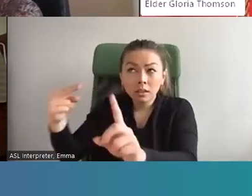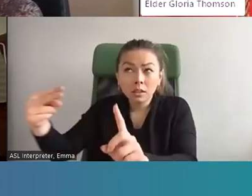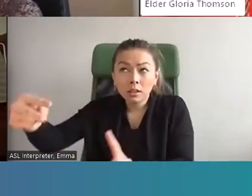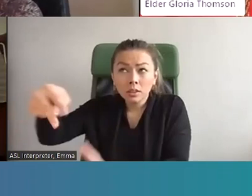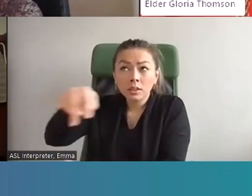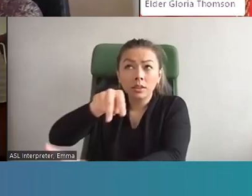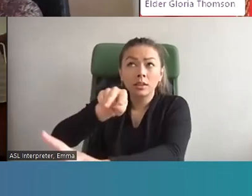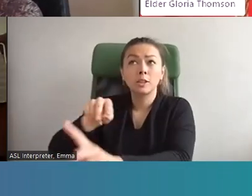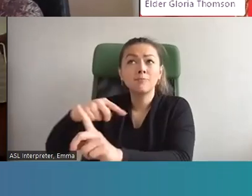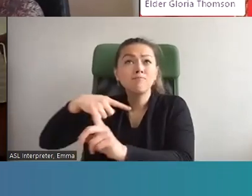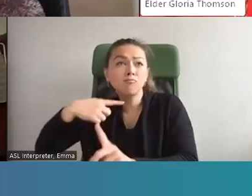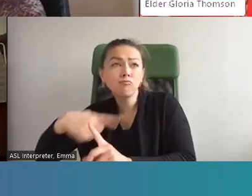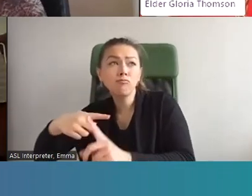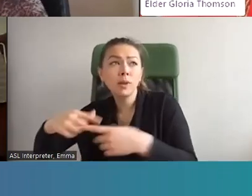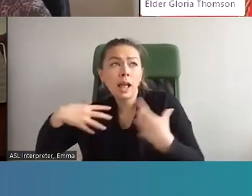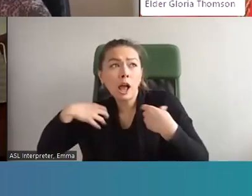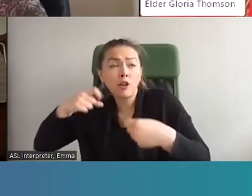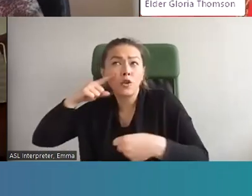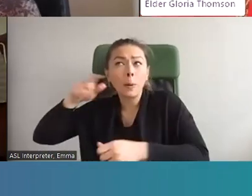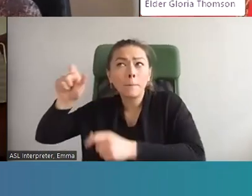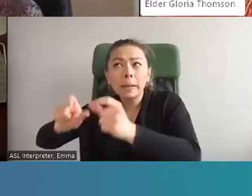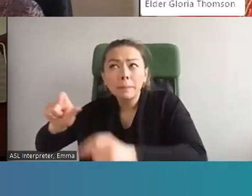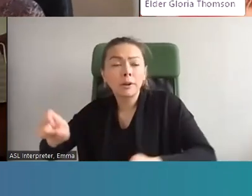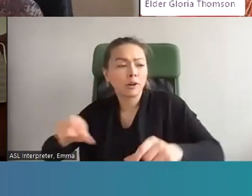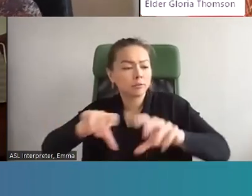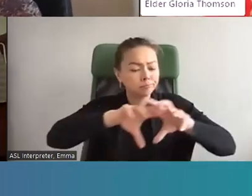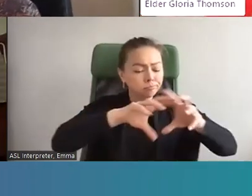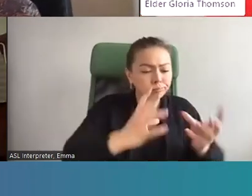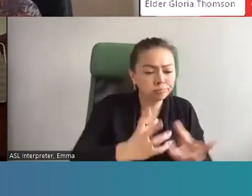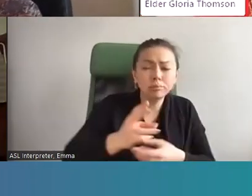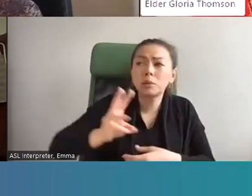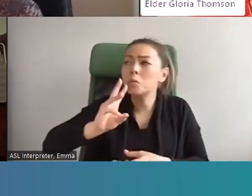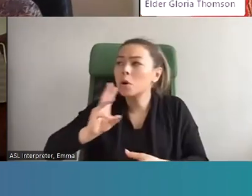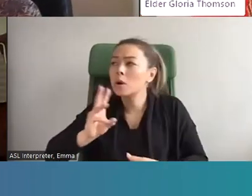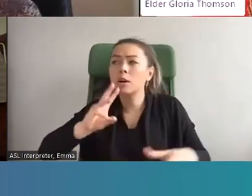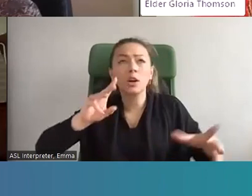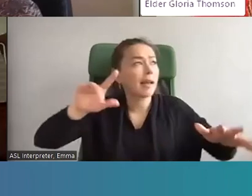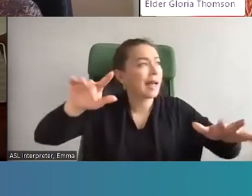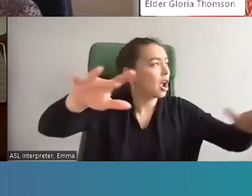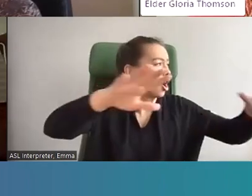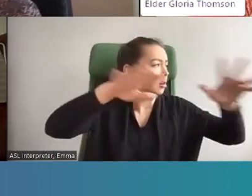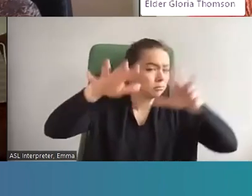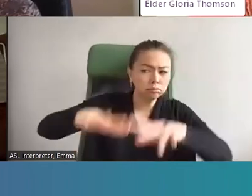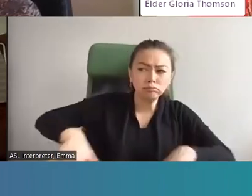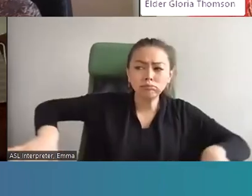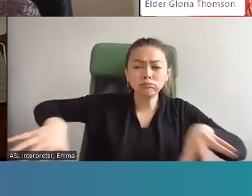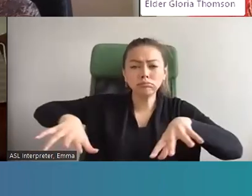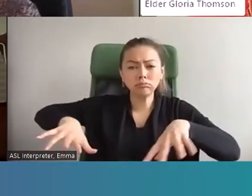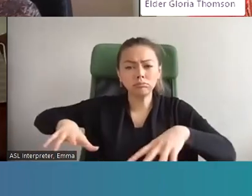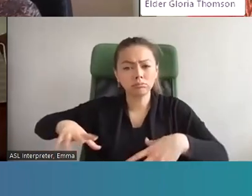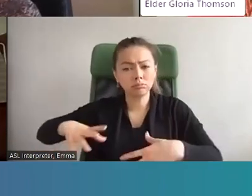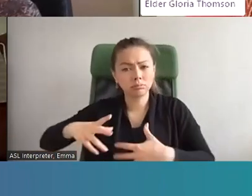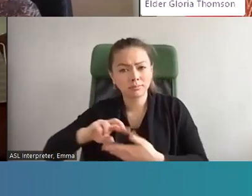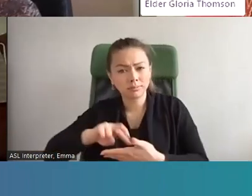earth, of the water, of the land, of the air, you know. So I think that, you know,